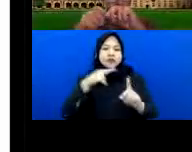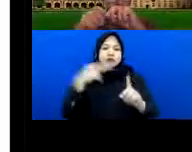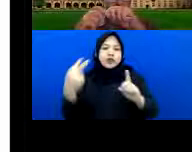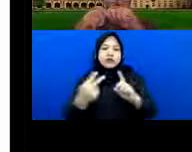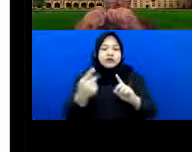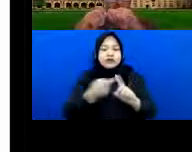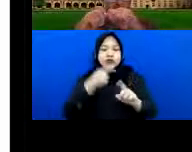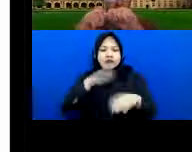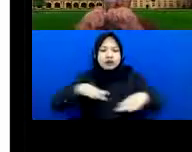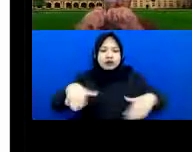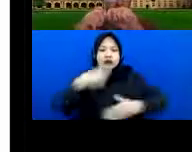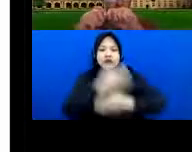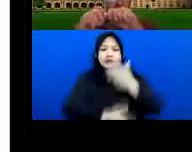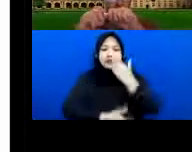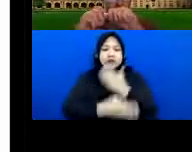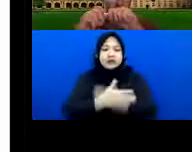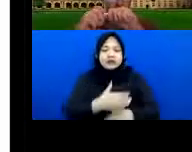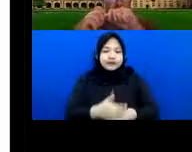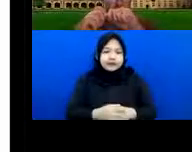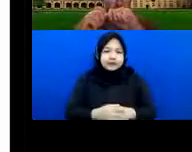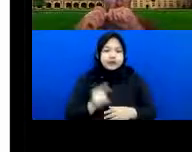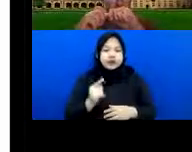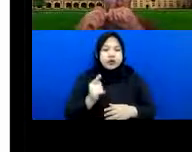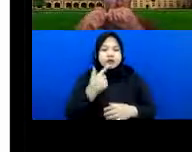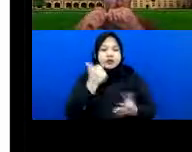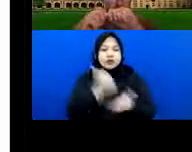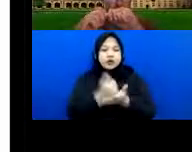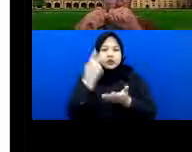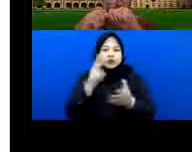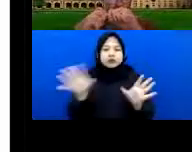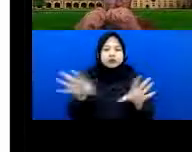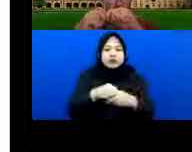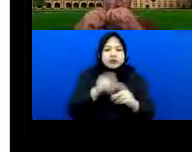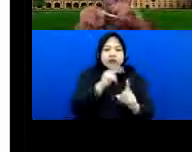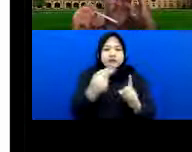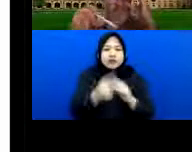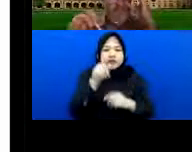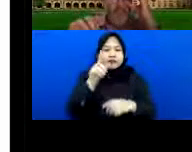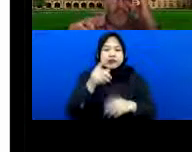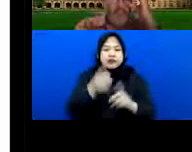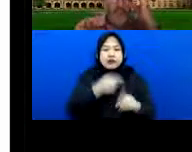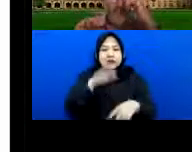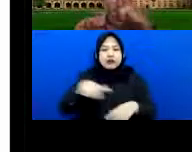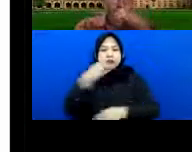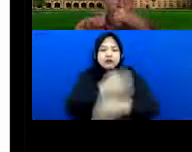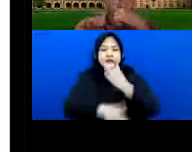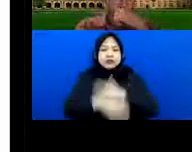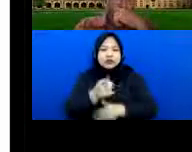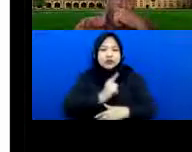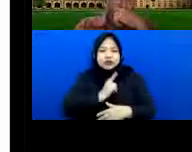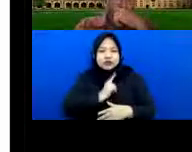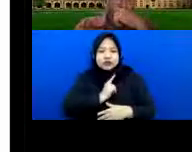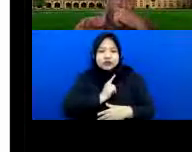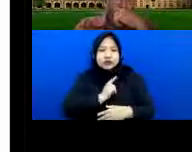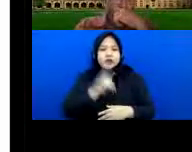of children with disability, while it is also essential to include the perspectives of children with disability themselves. Using